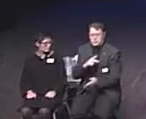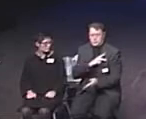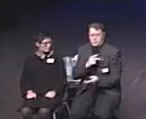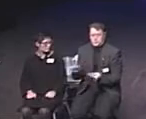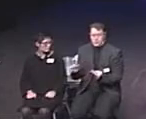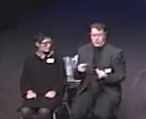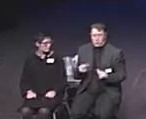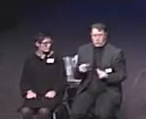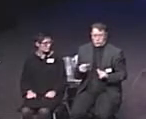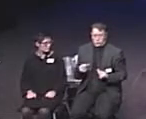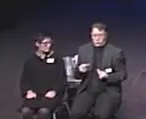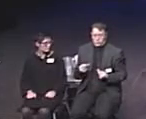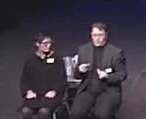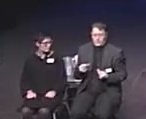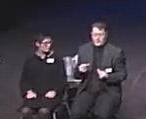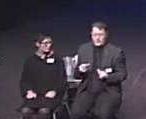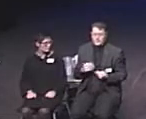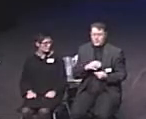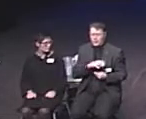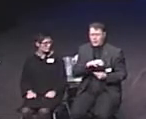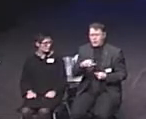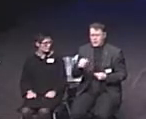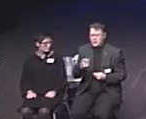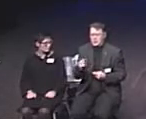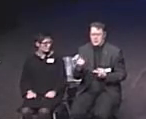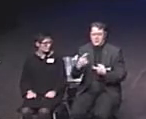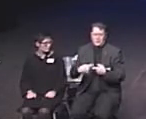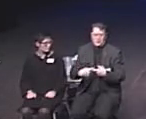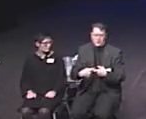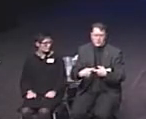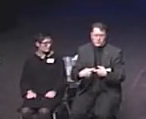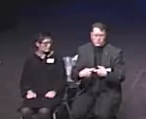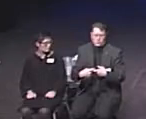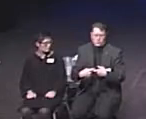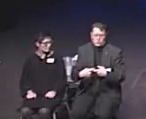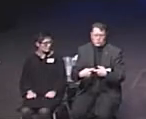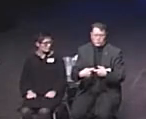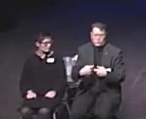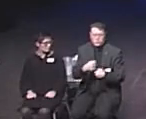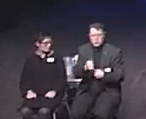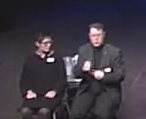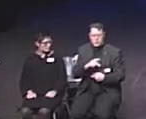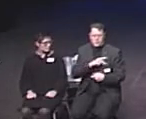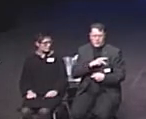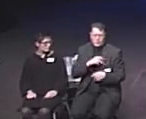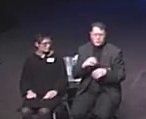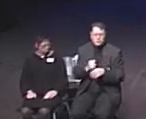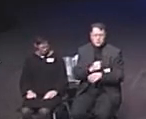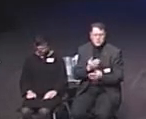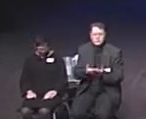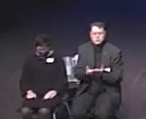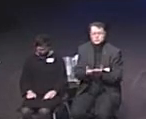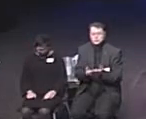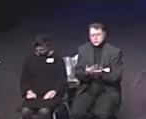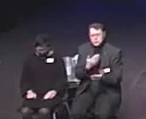received, the thing with all of them is that every... one of them we got because of